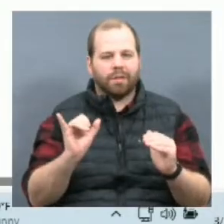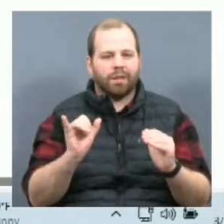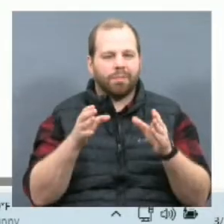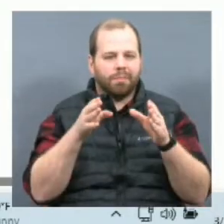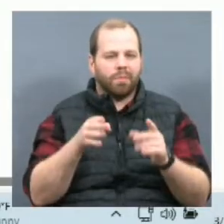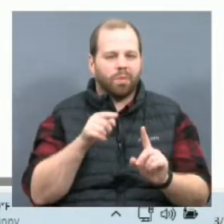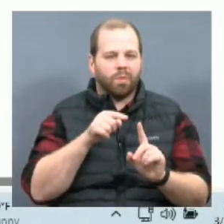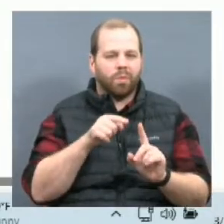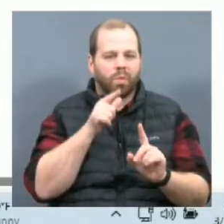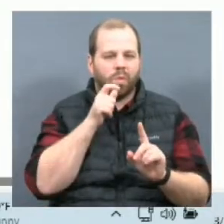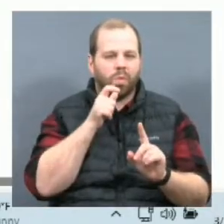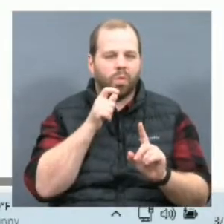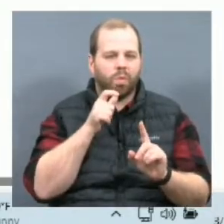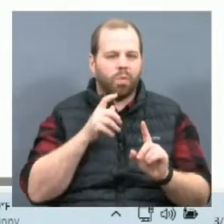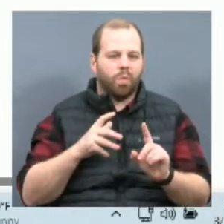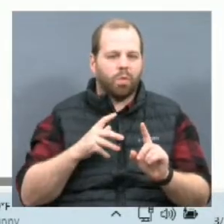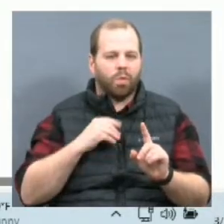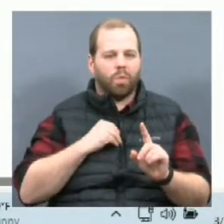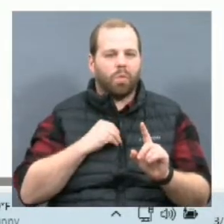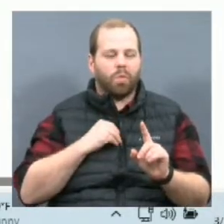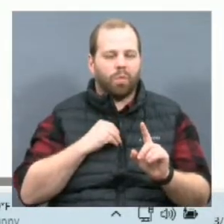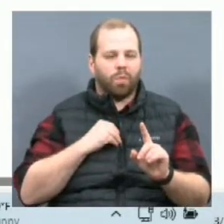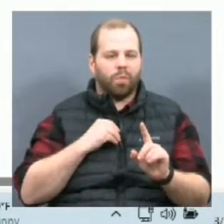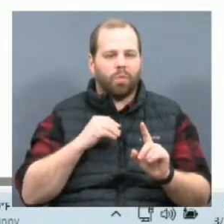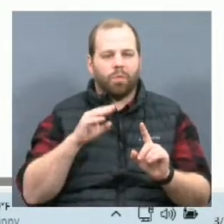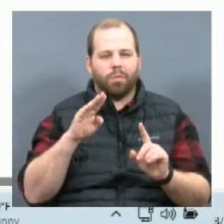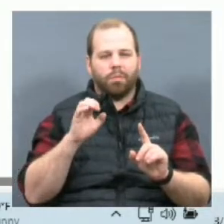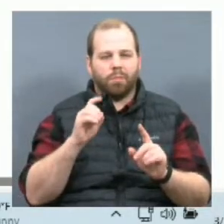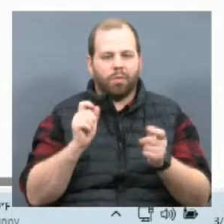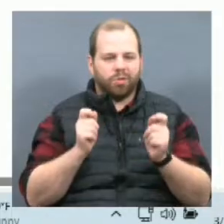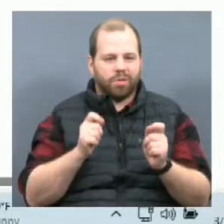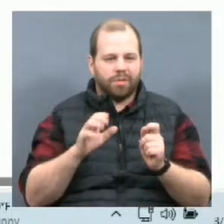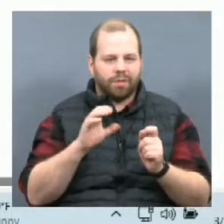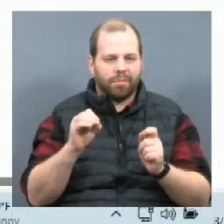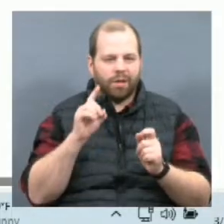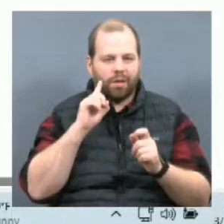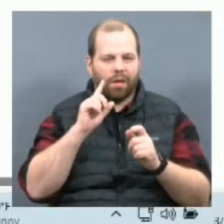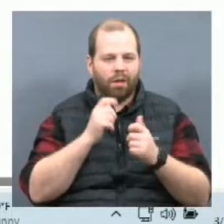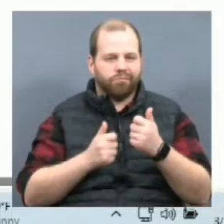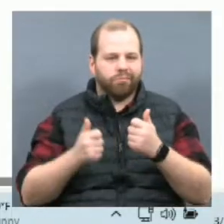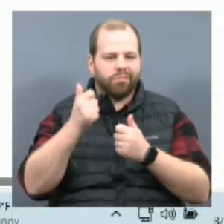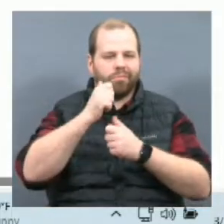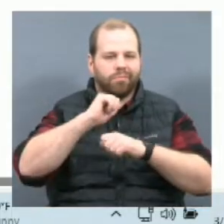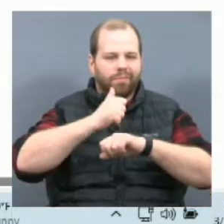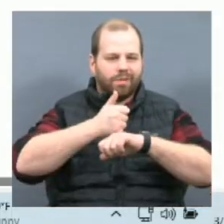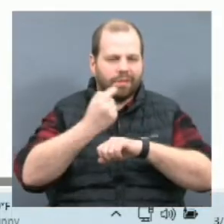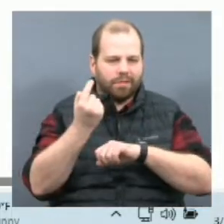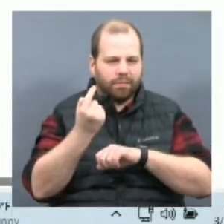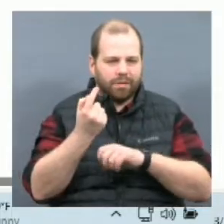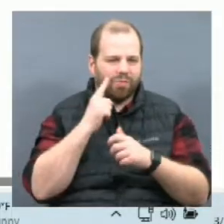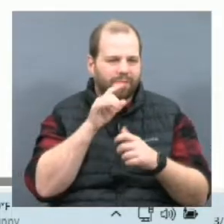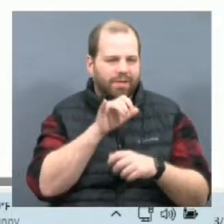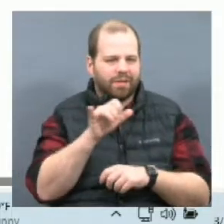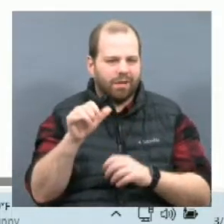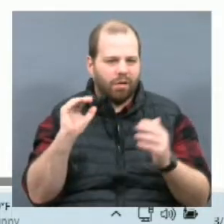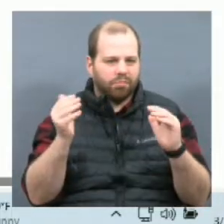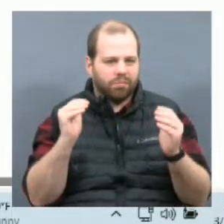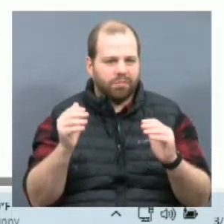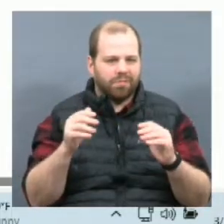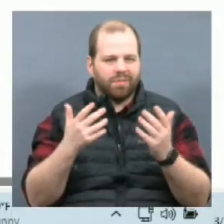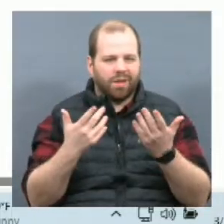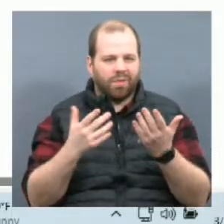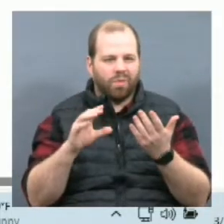owned a oil changing company and they put an apartment on top of it. It'll be the same thing, conditionally changing